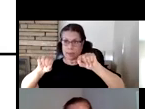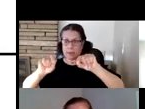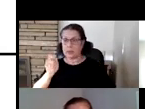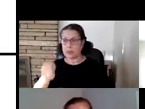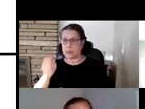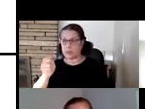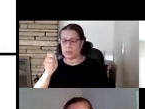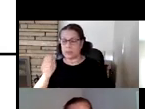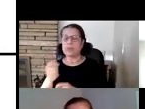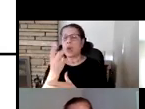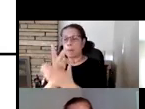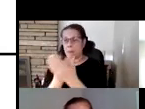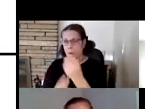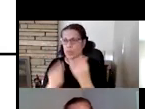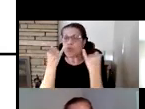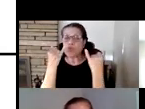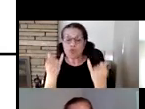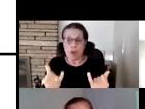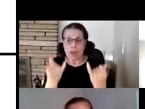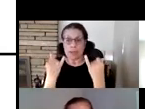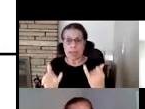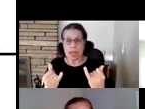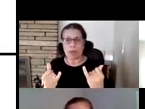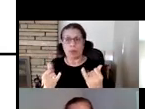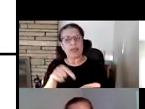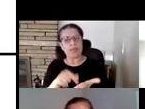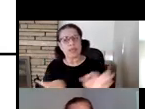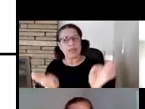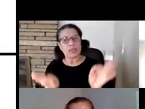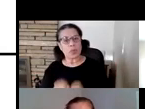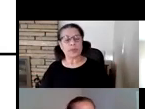are current use cases that we know are important to our folks.